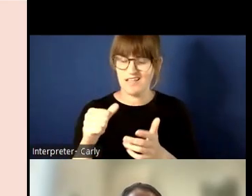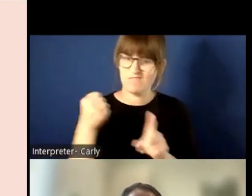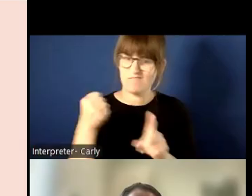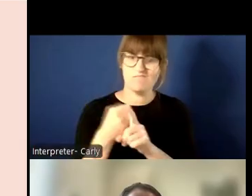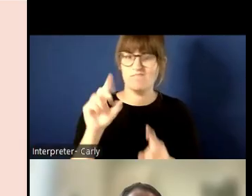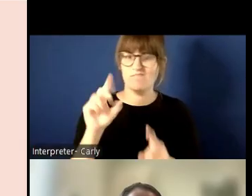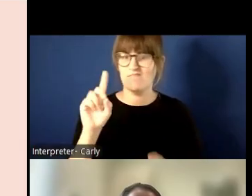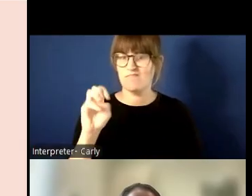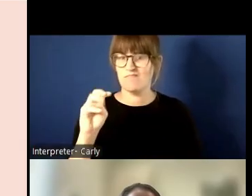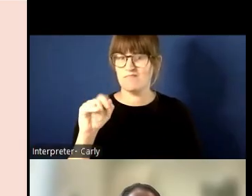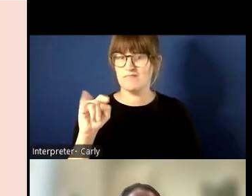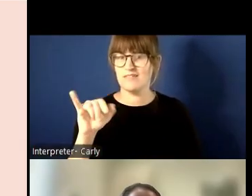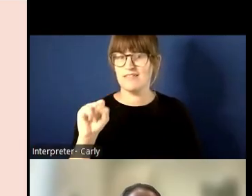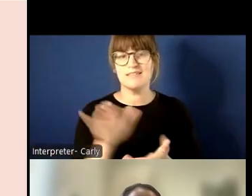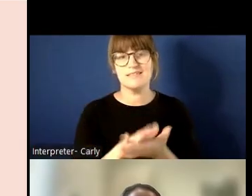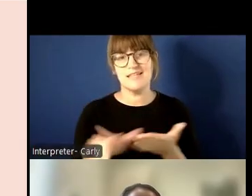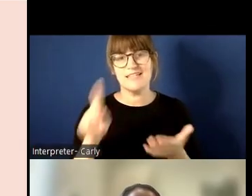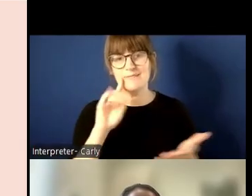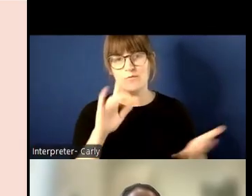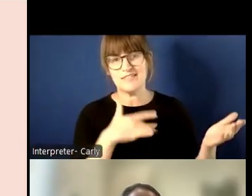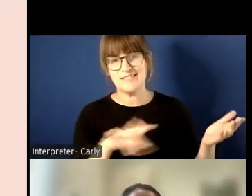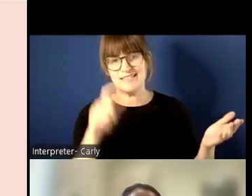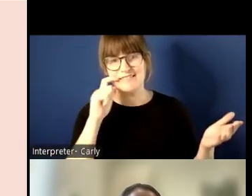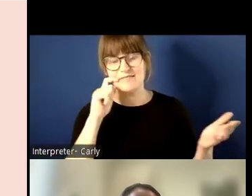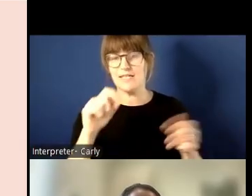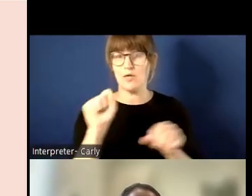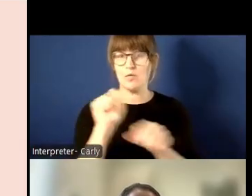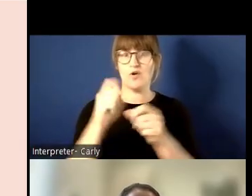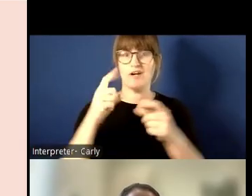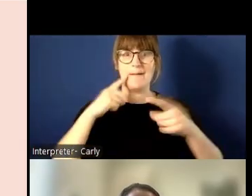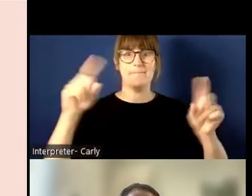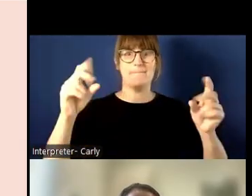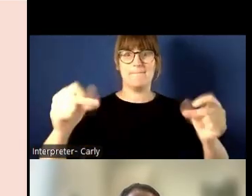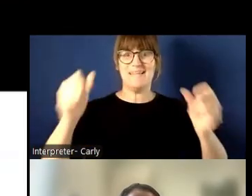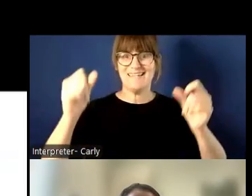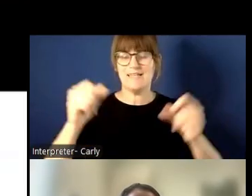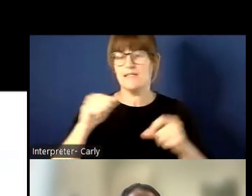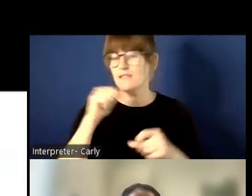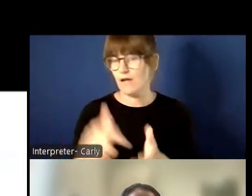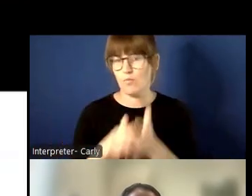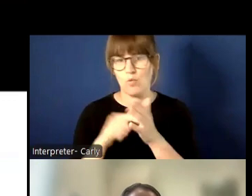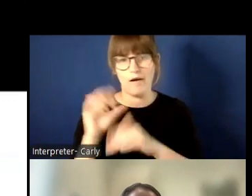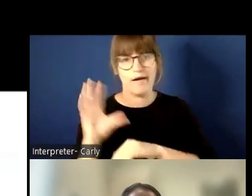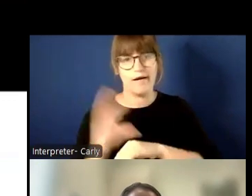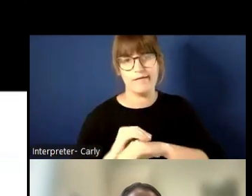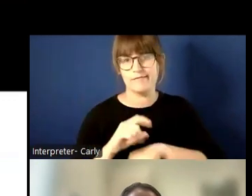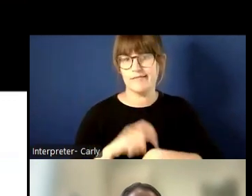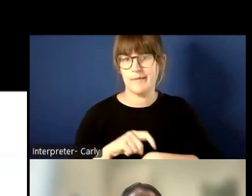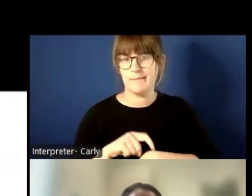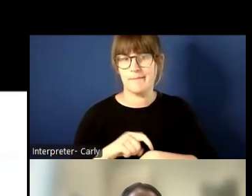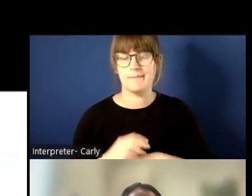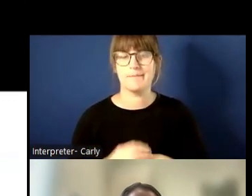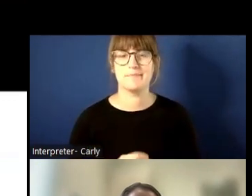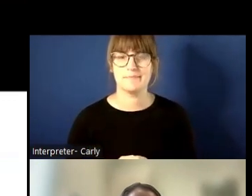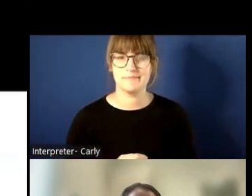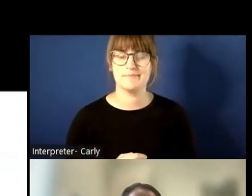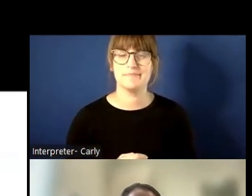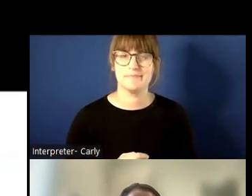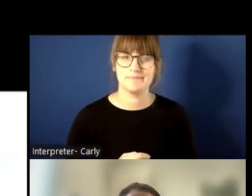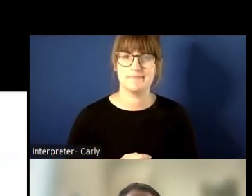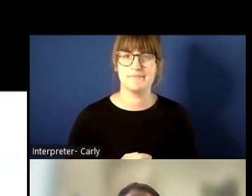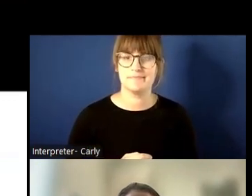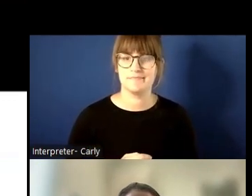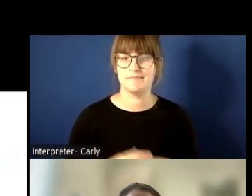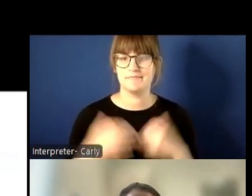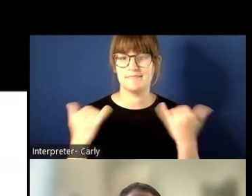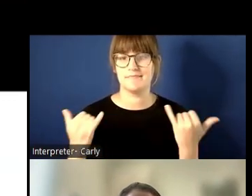for sensitive skin. And they work immediately instead of needing this time to take effect. So I just wanted to cover briefly what